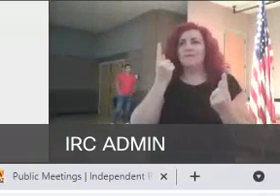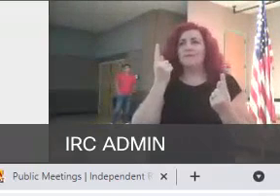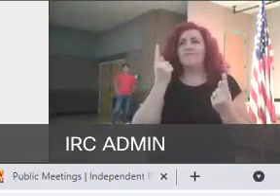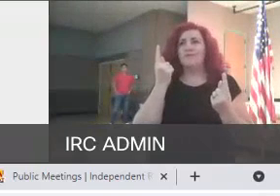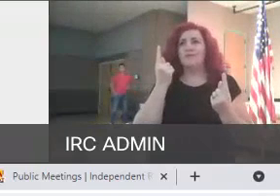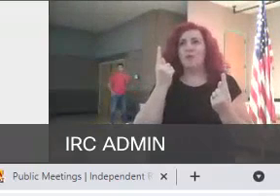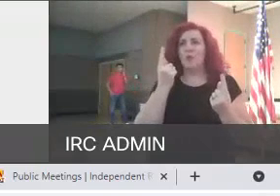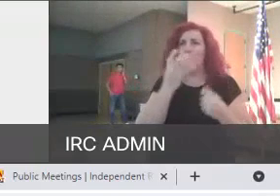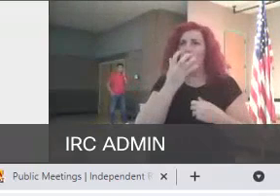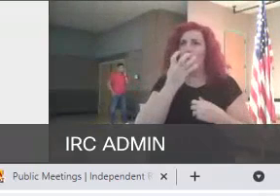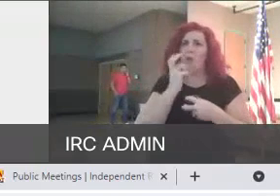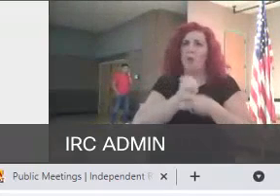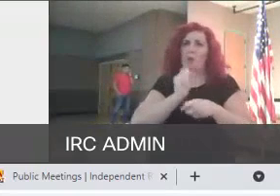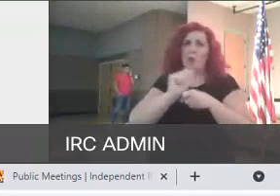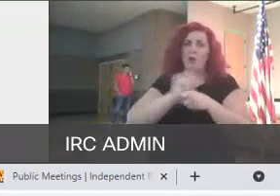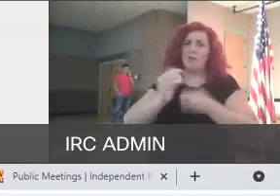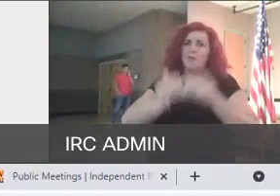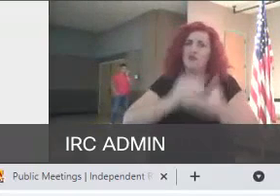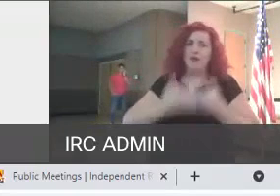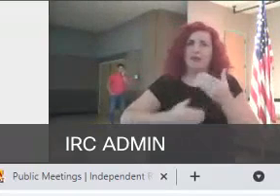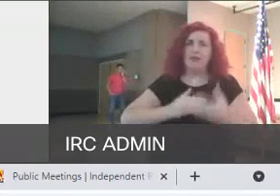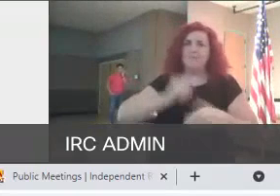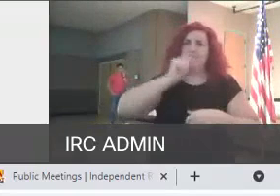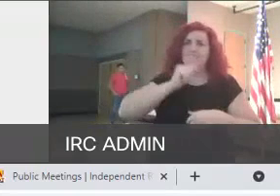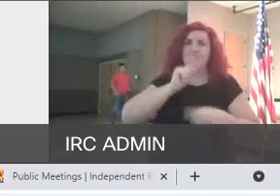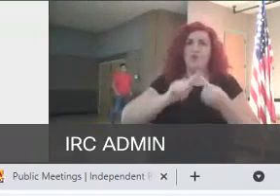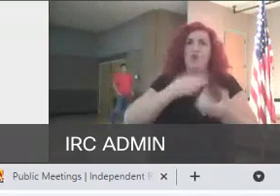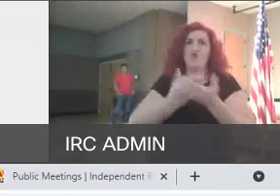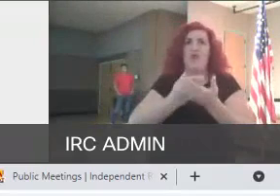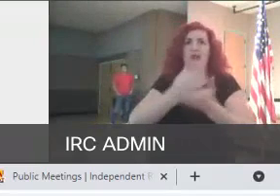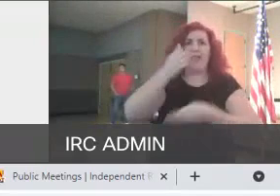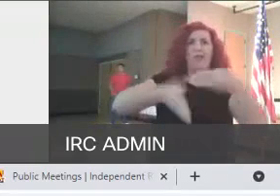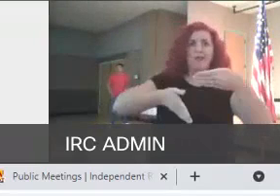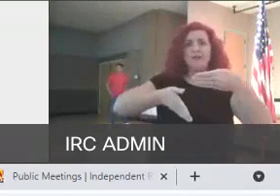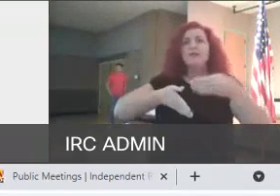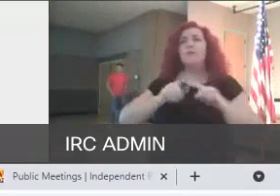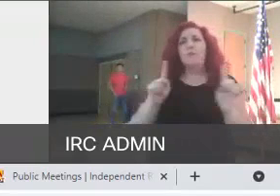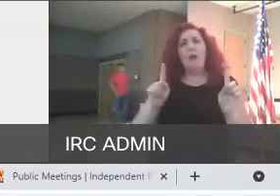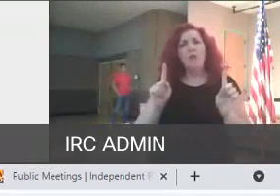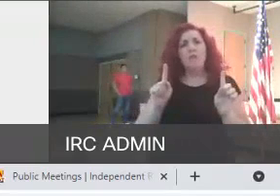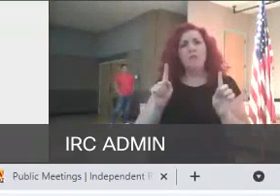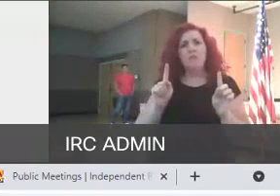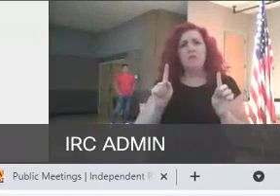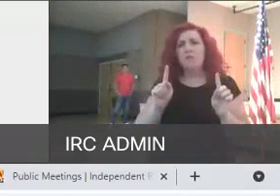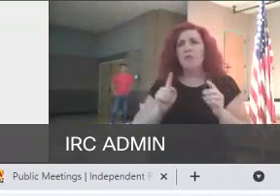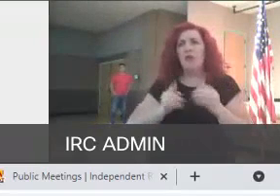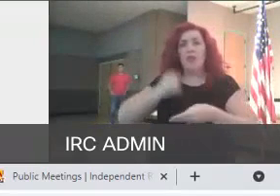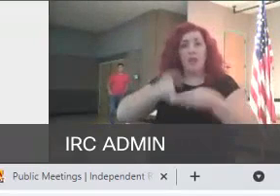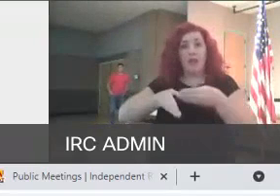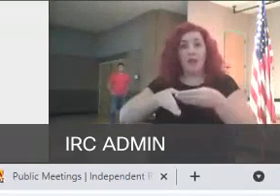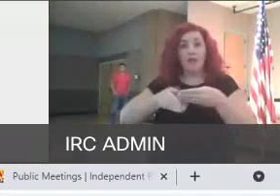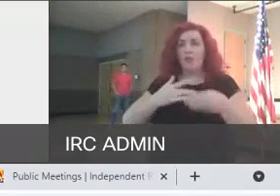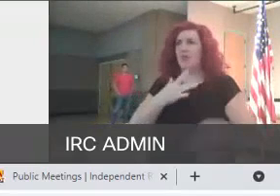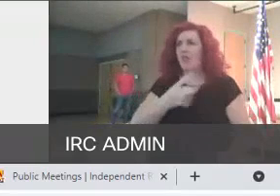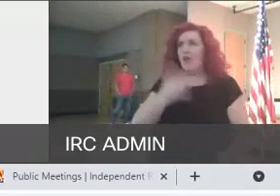quite a process that you're going to have to go through to get to the end, but in the end, we'd like to